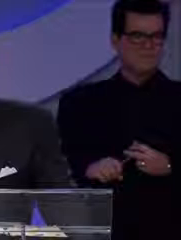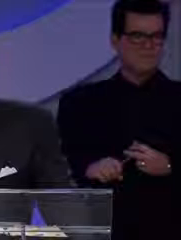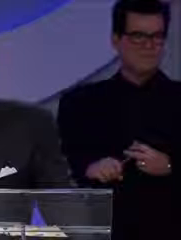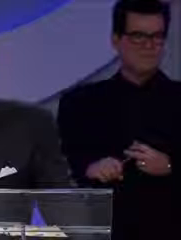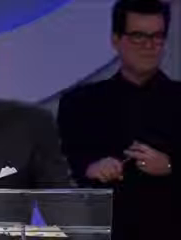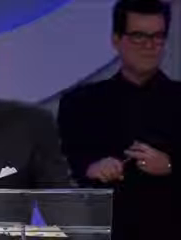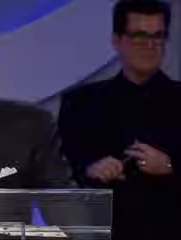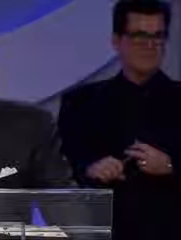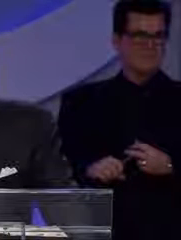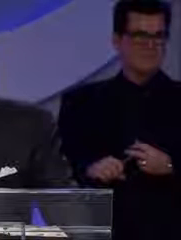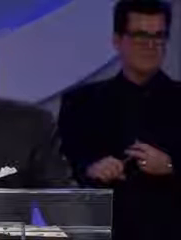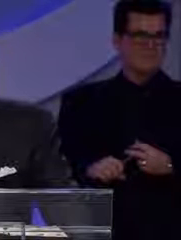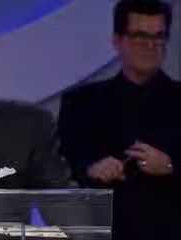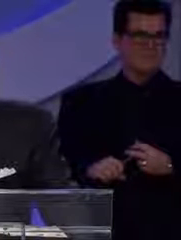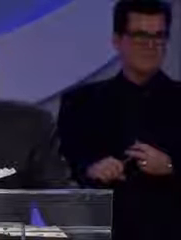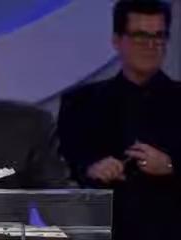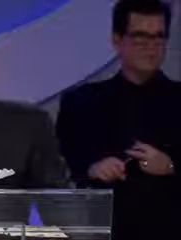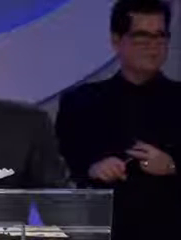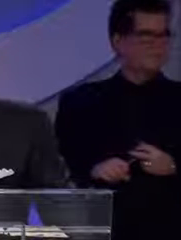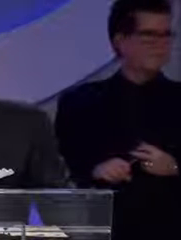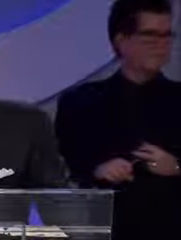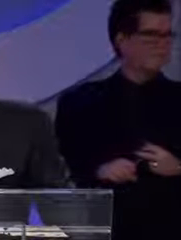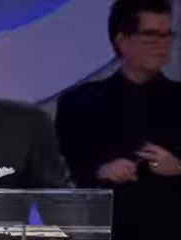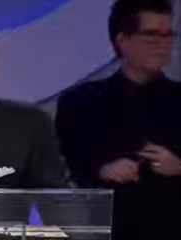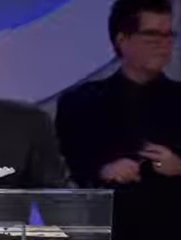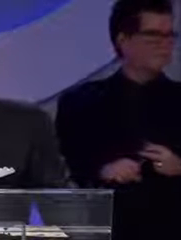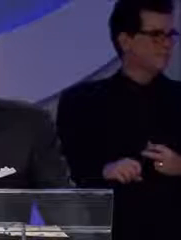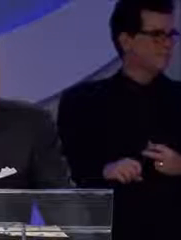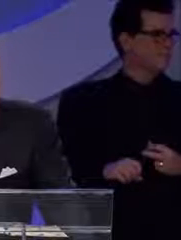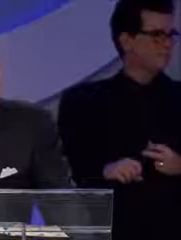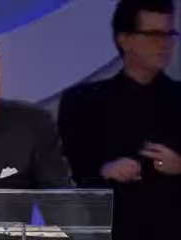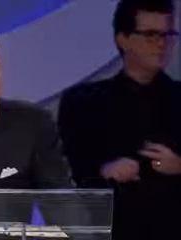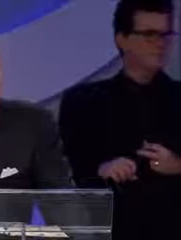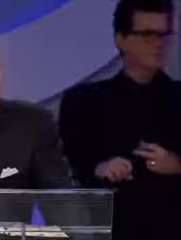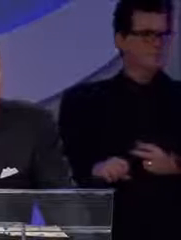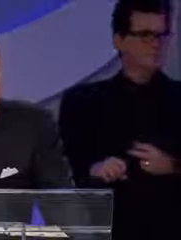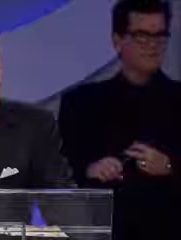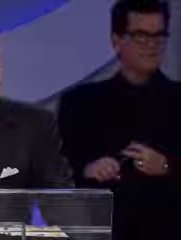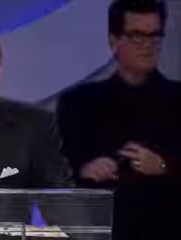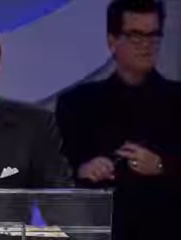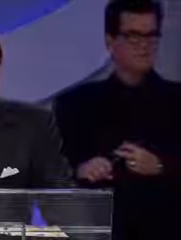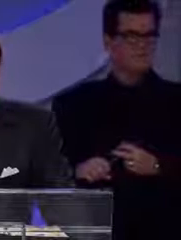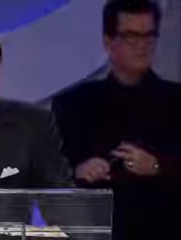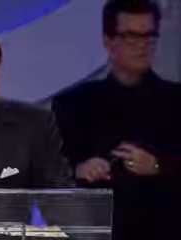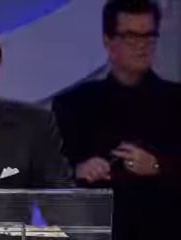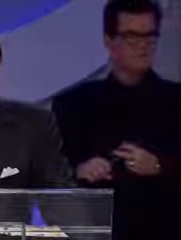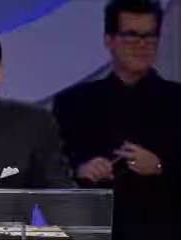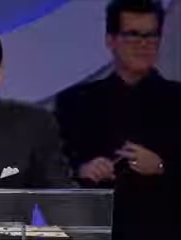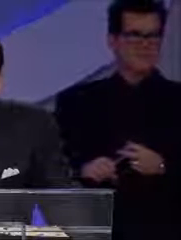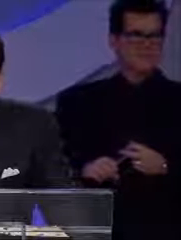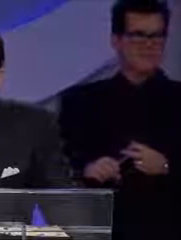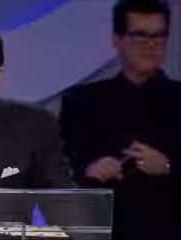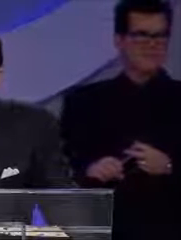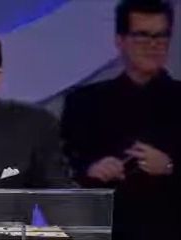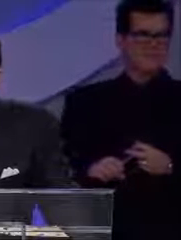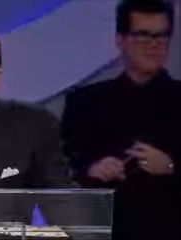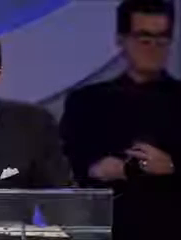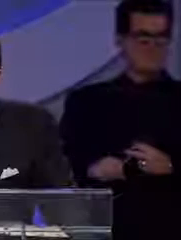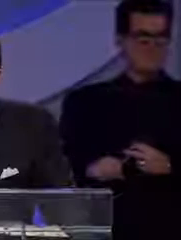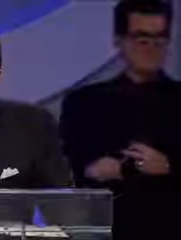their eyes, they have closed. If you can close your eyes, you can open